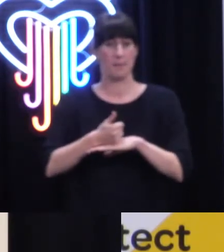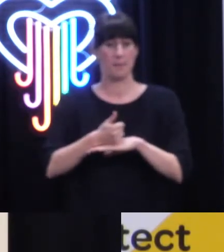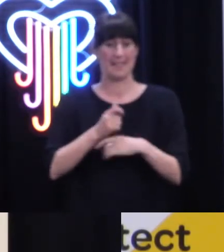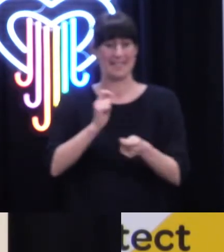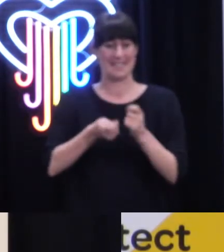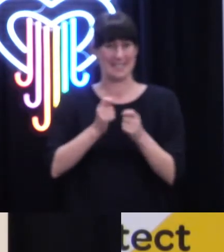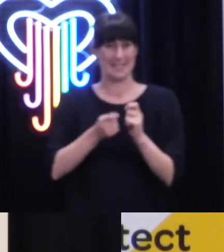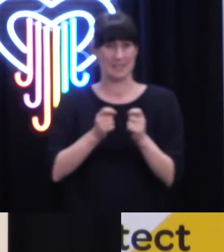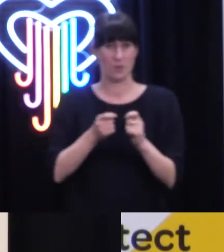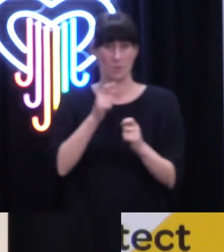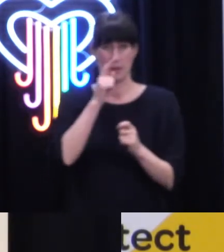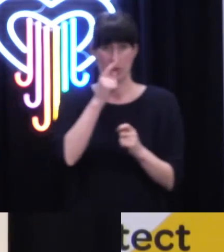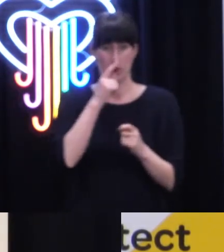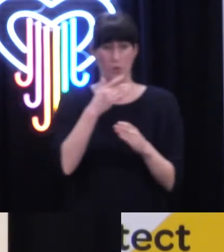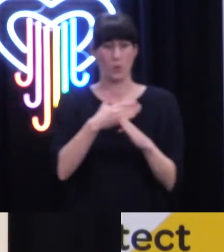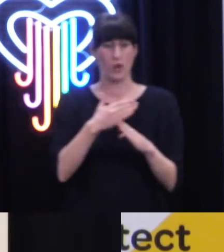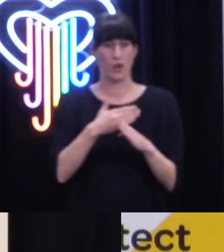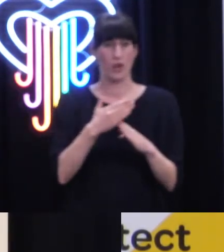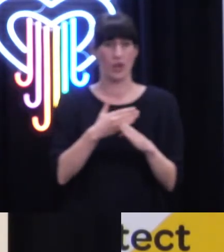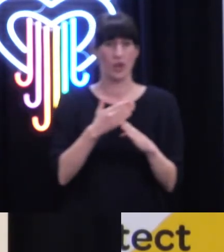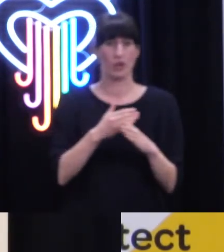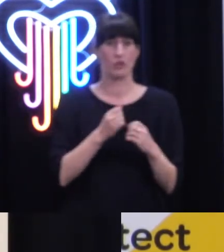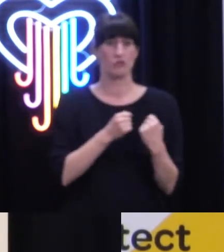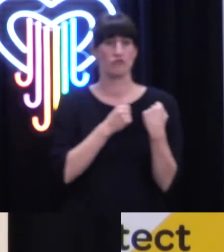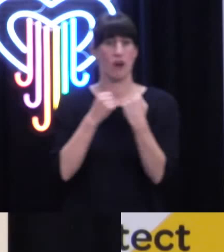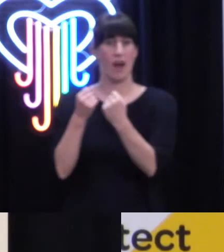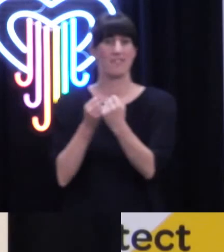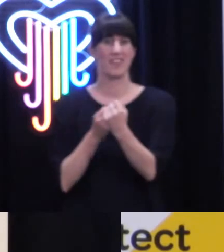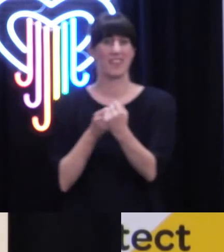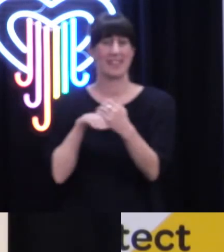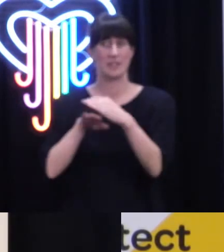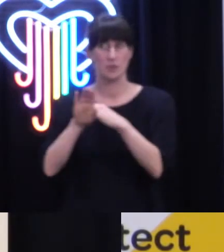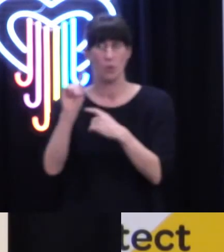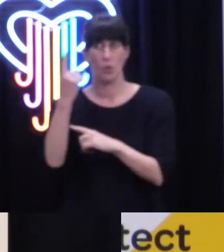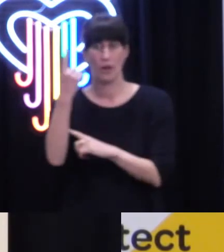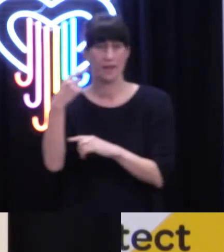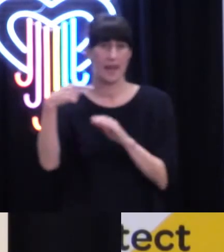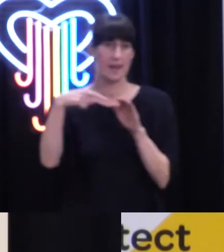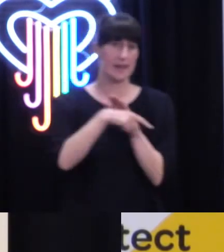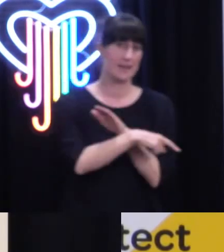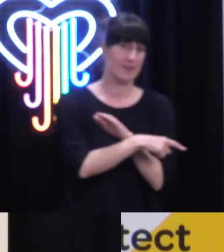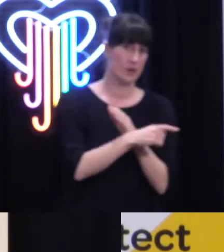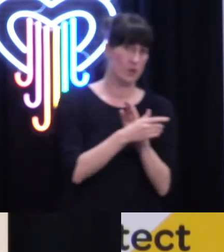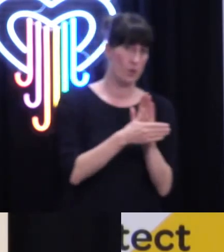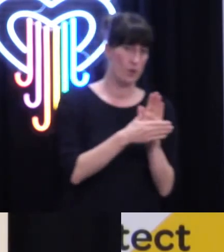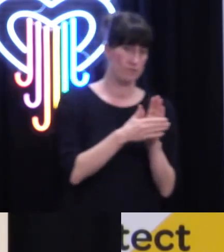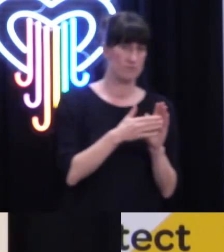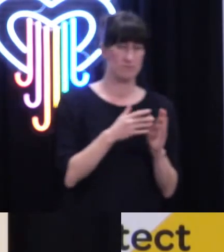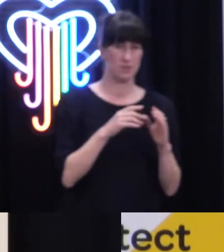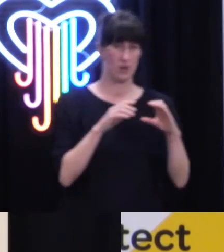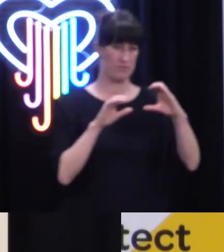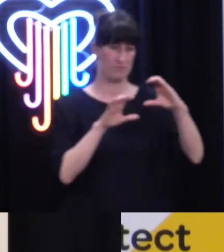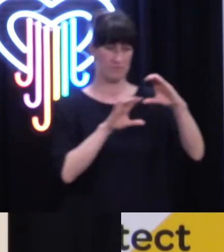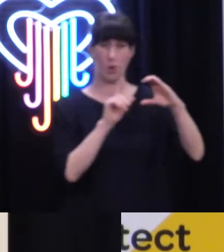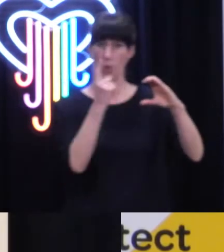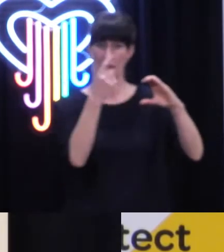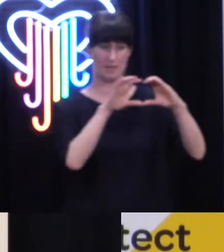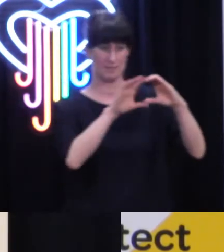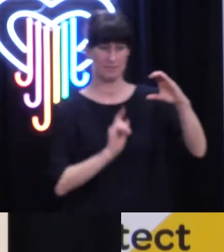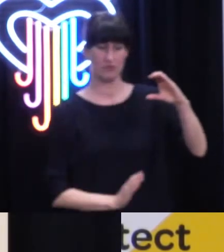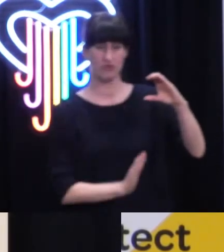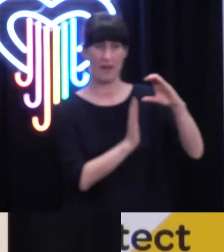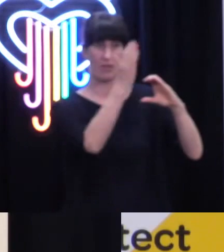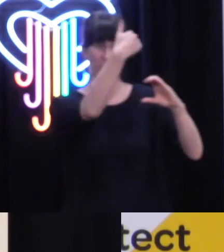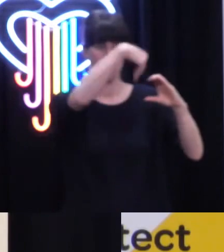who are moving around our borders. But of course, nothing is foolproof. And that's why continuing to have alert